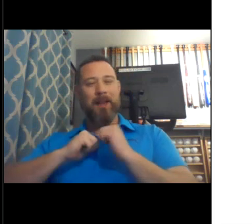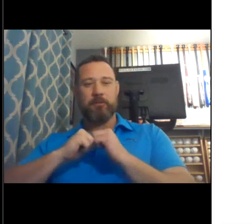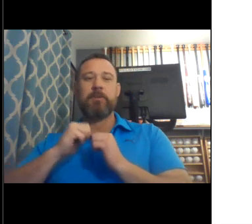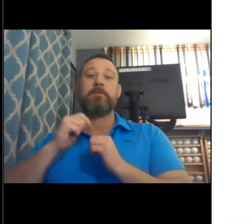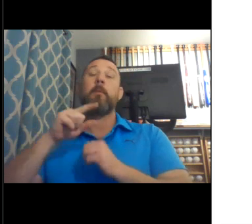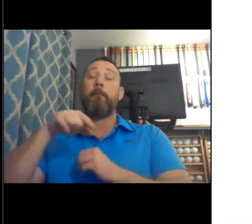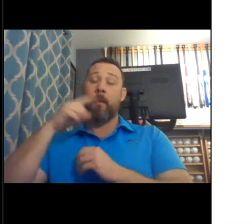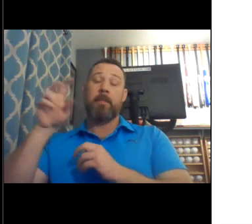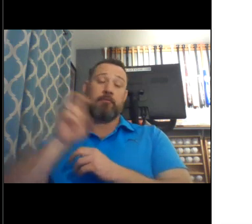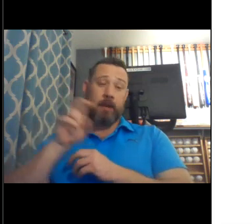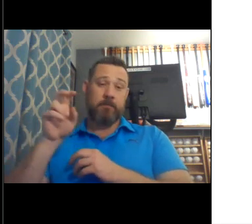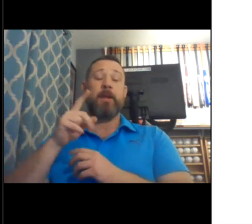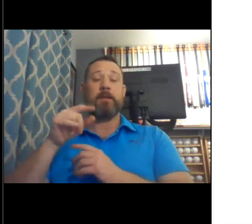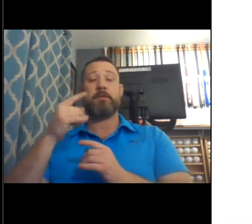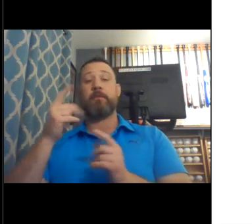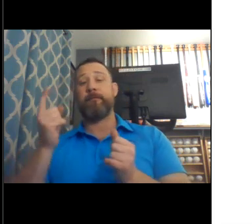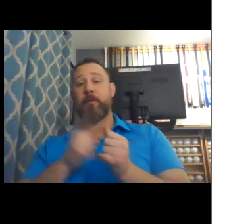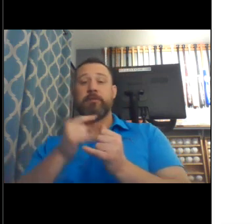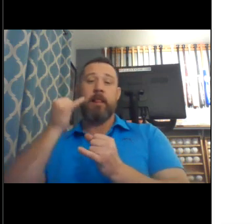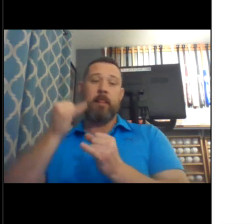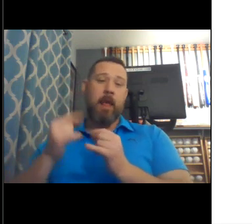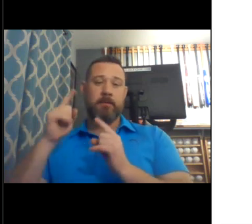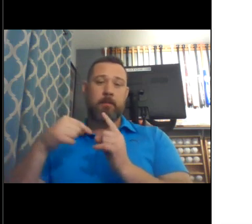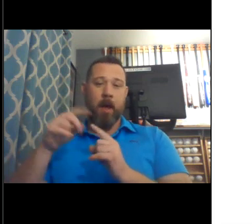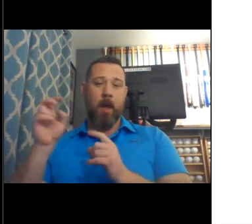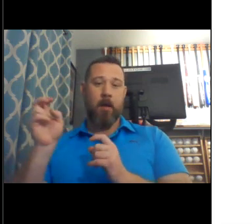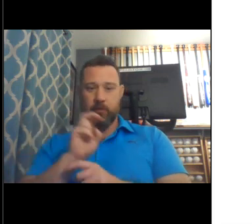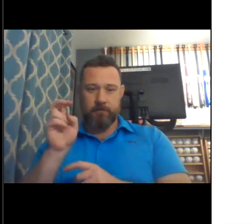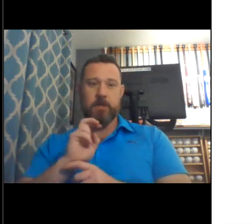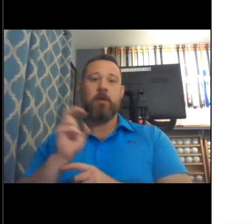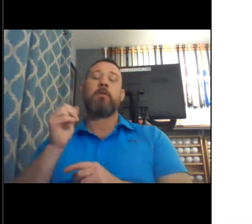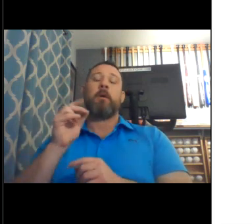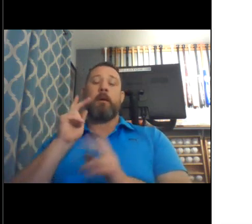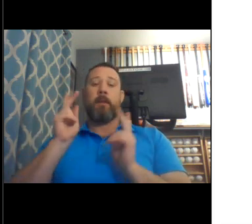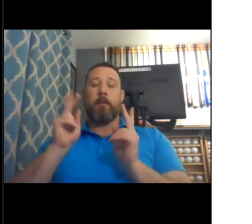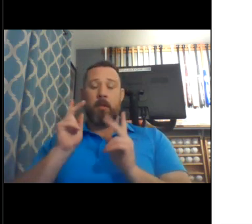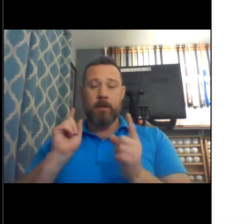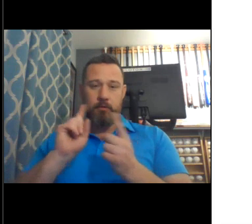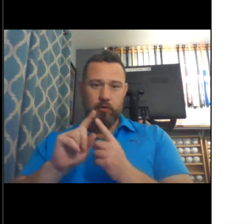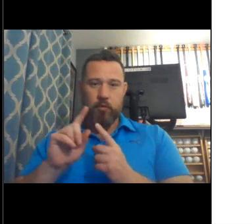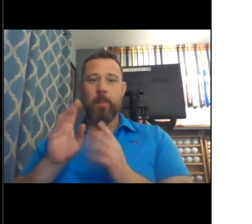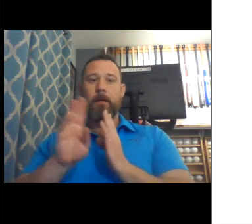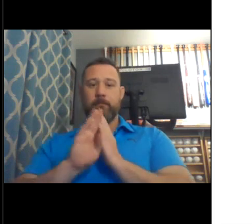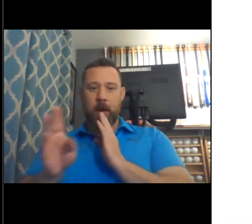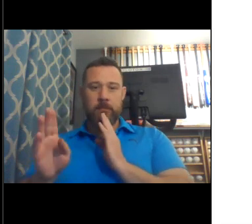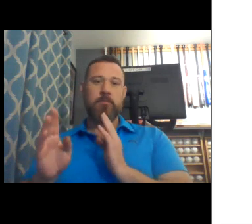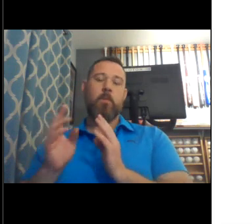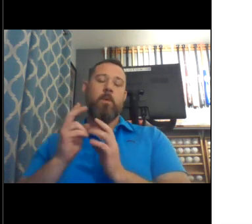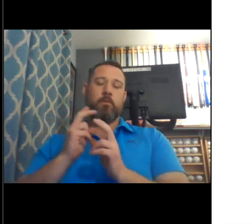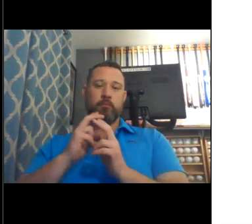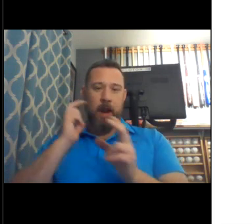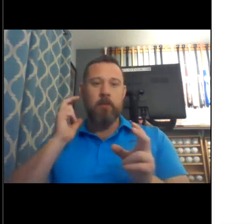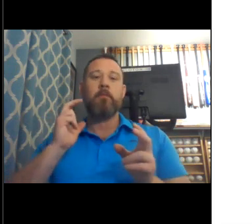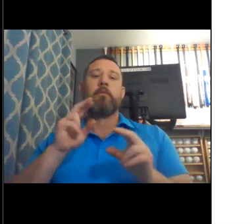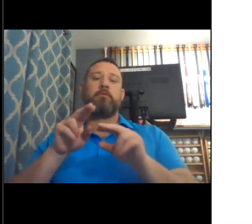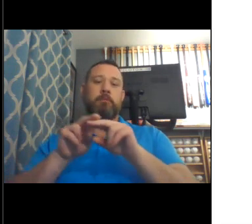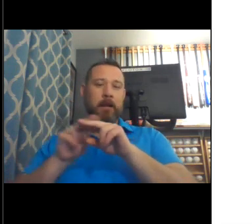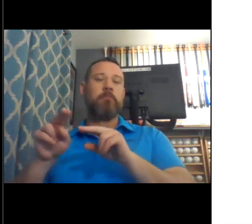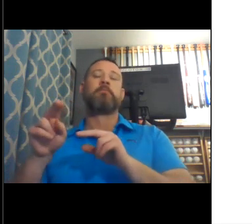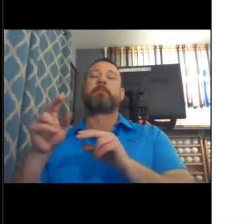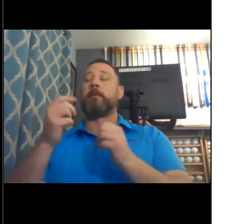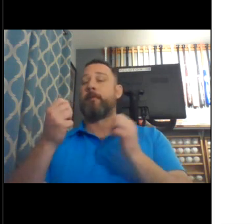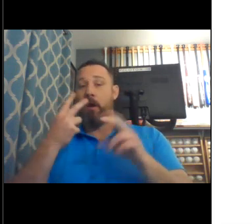strategy because it's first, last mile trips. People can get to the bus or rail line using one of these vehicles. They can either